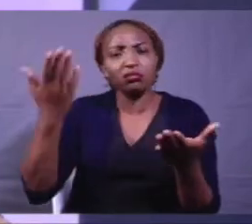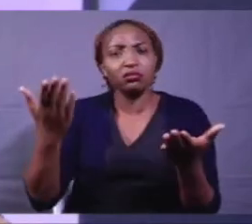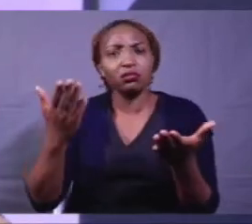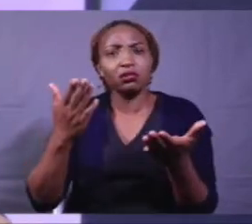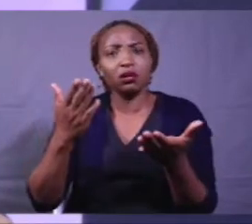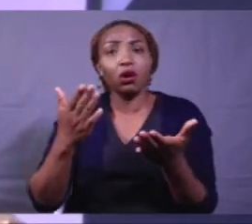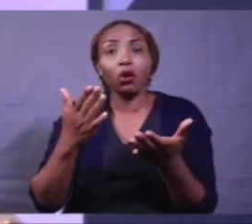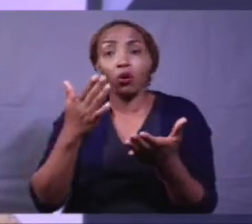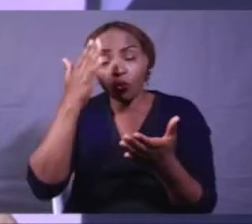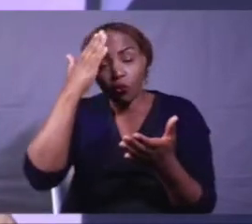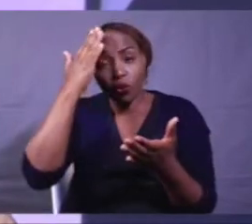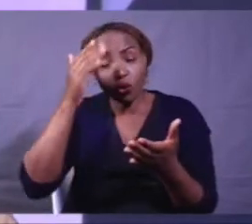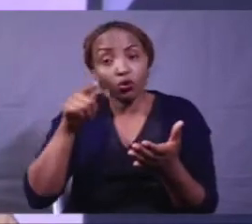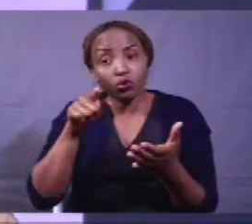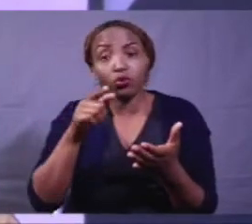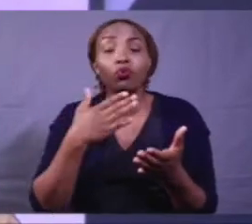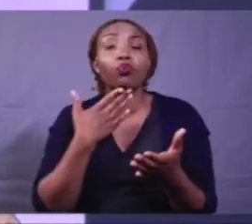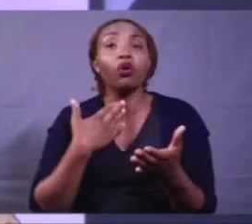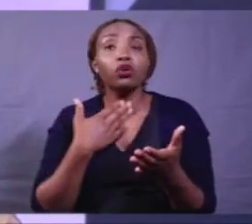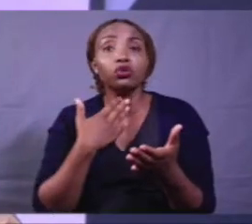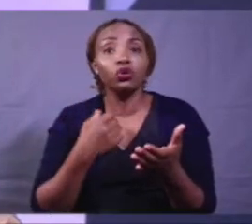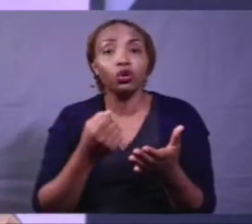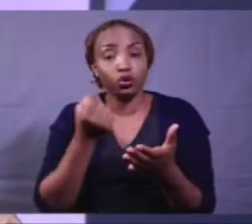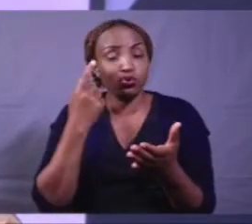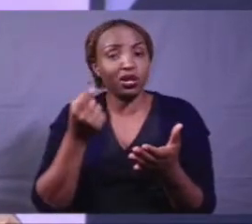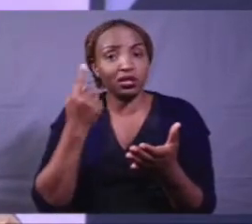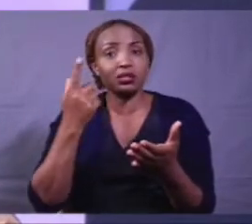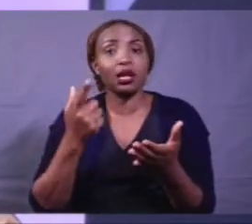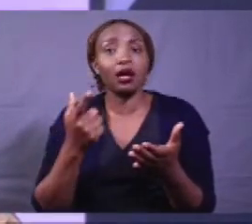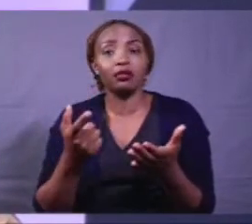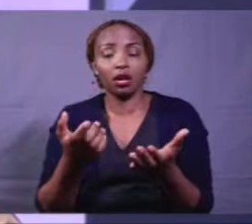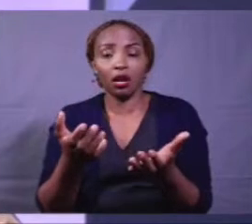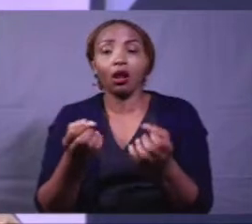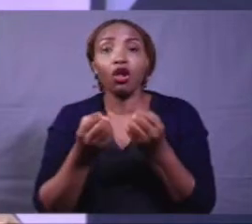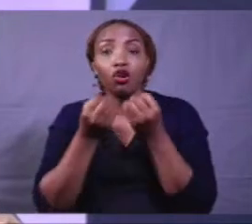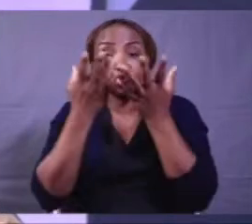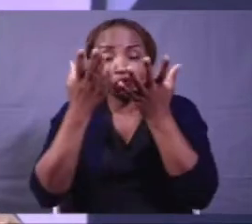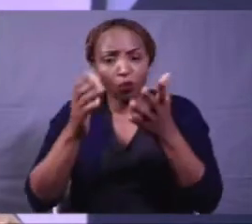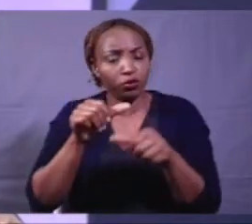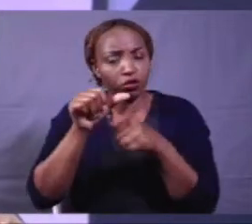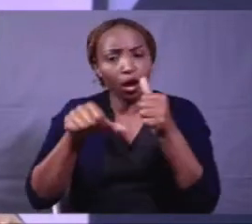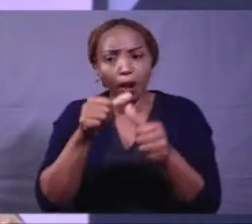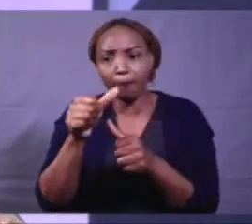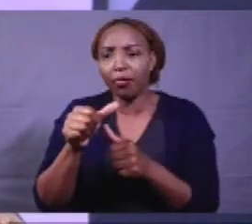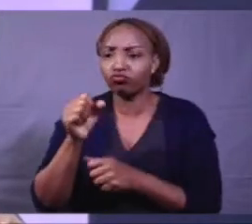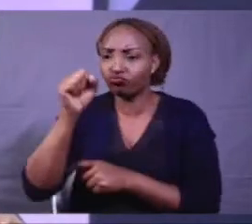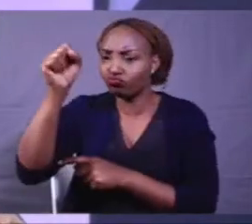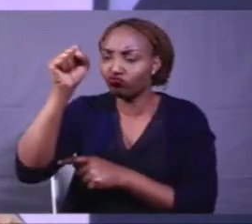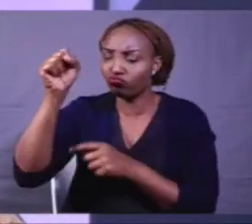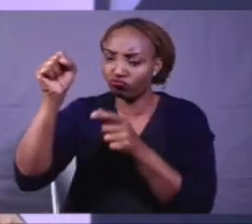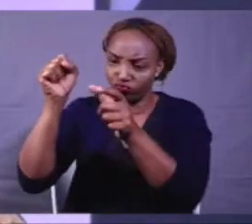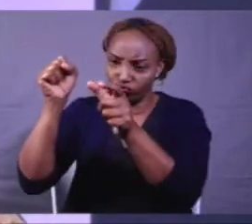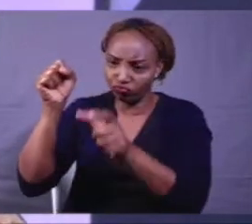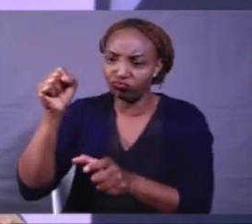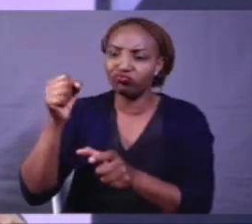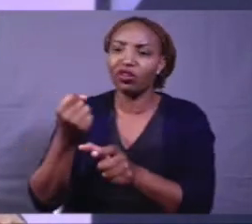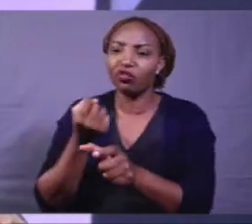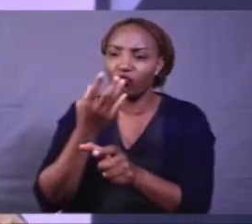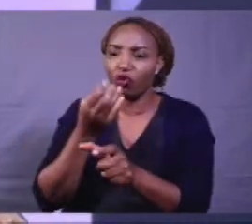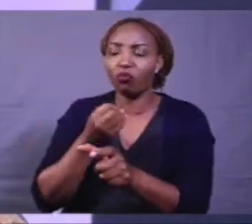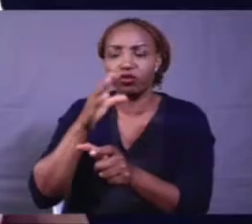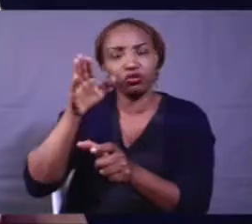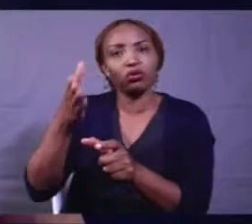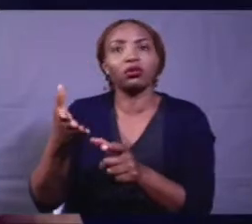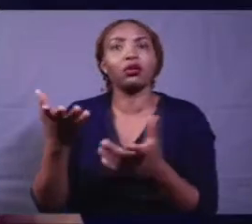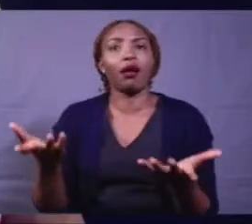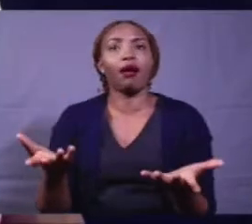about somebody, there's now also a lot of information about these people who are vying for leadership positions within our